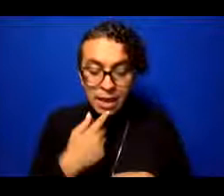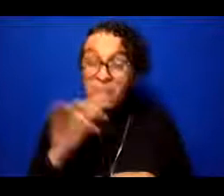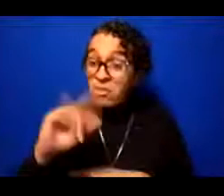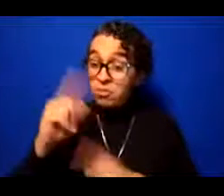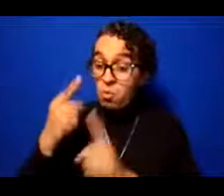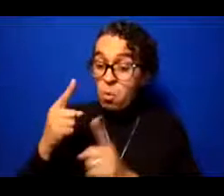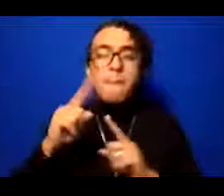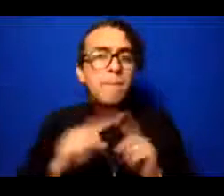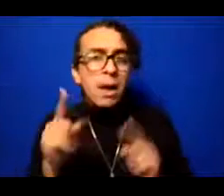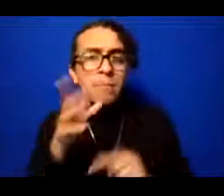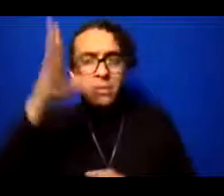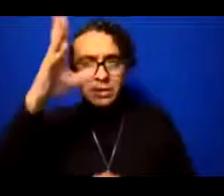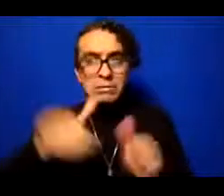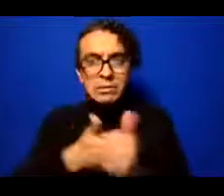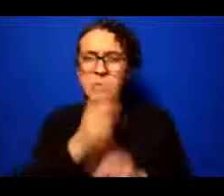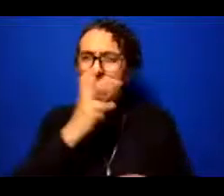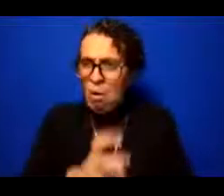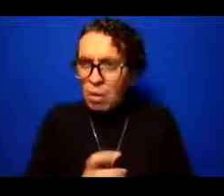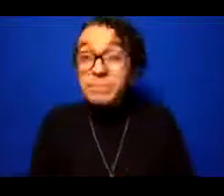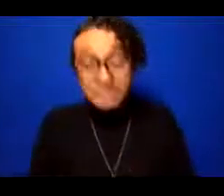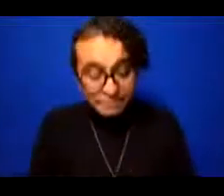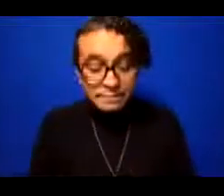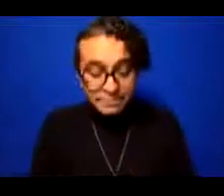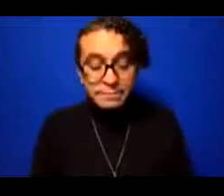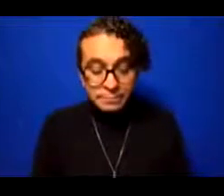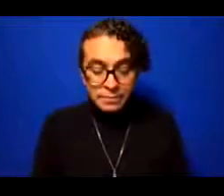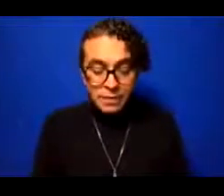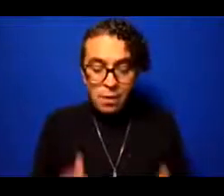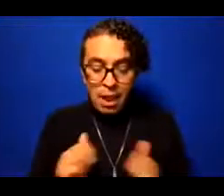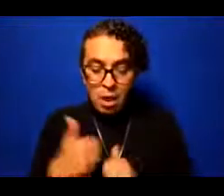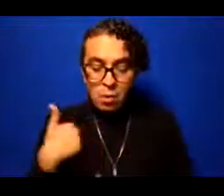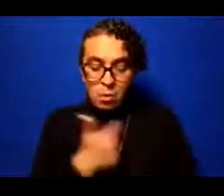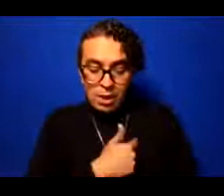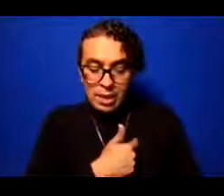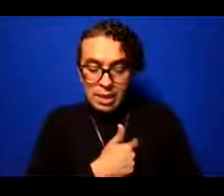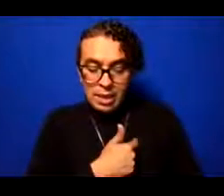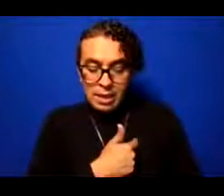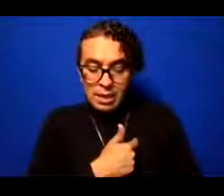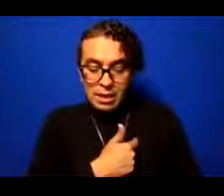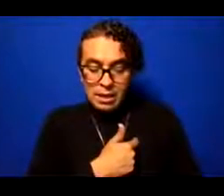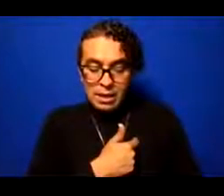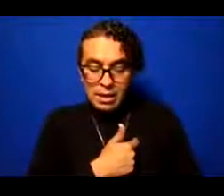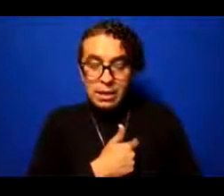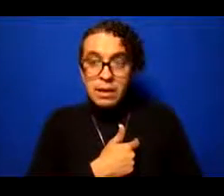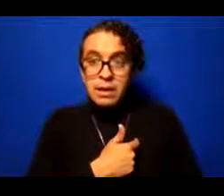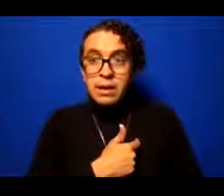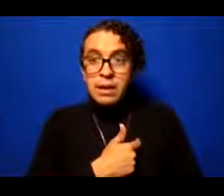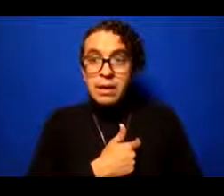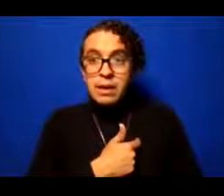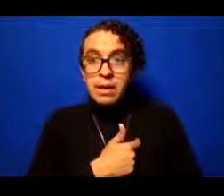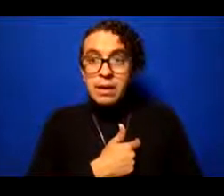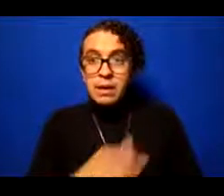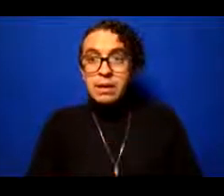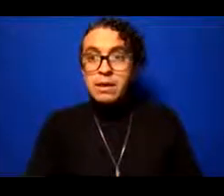really hard work. And so how do we manage this difficult job that we've been given that we love? And it's such a joy on the